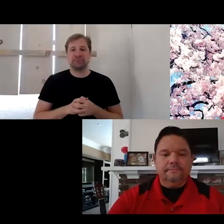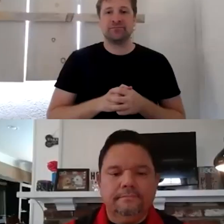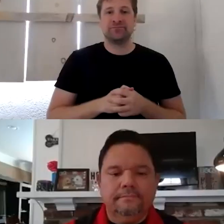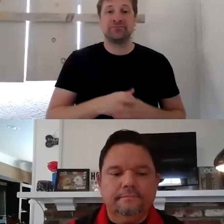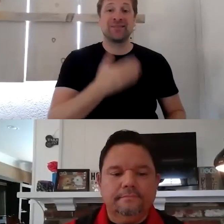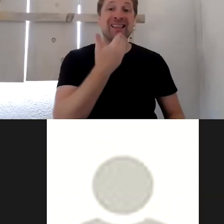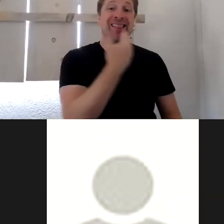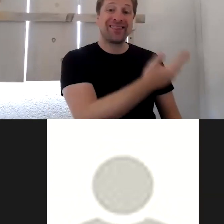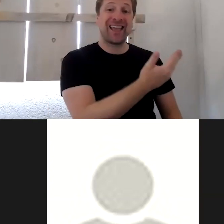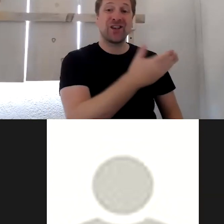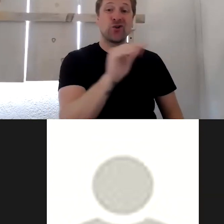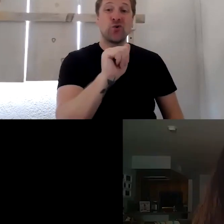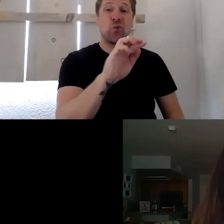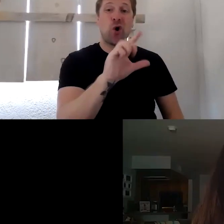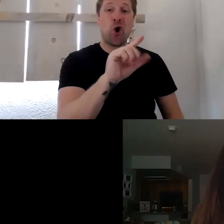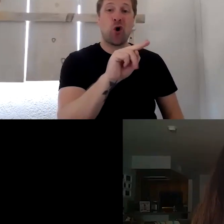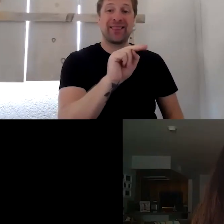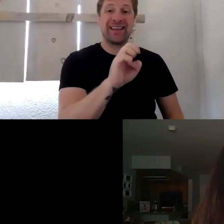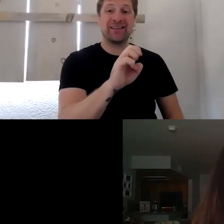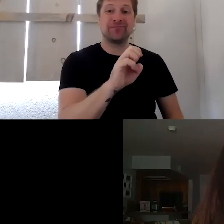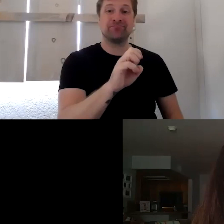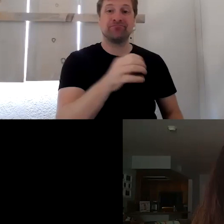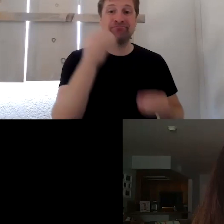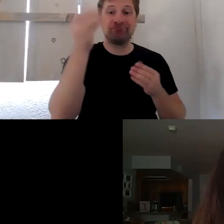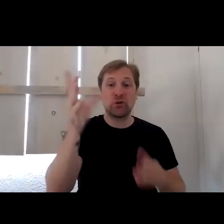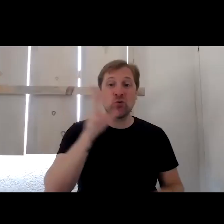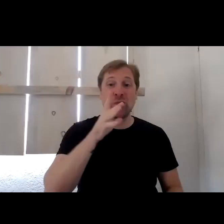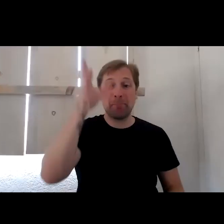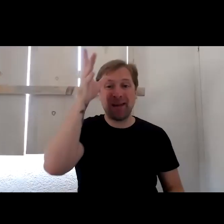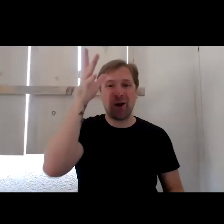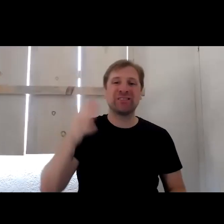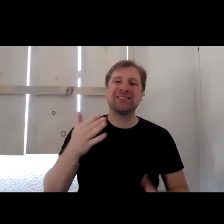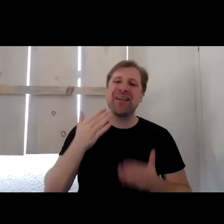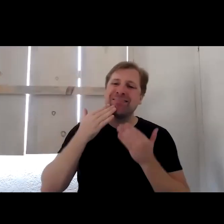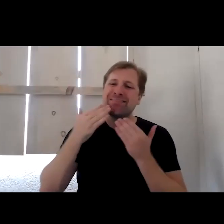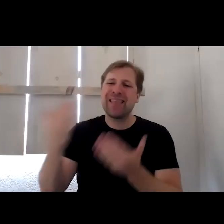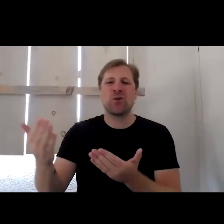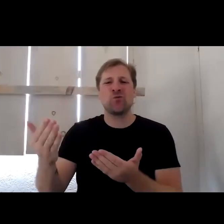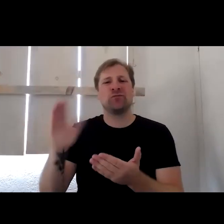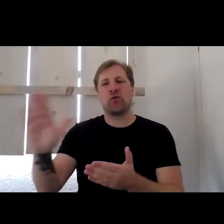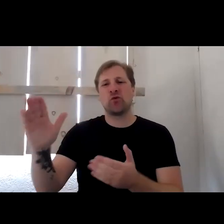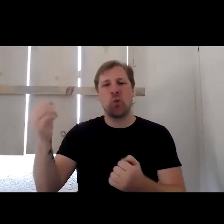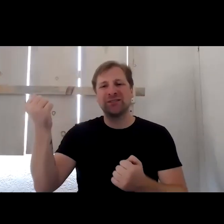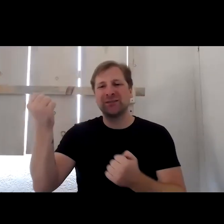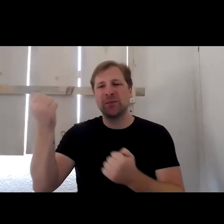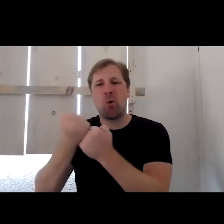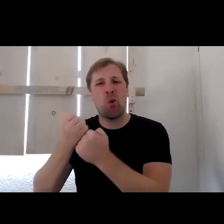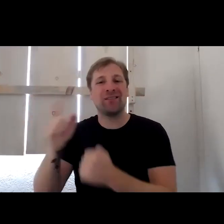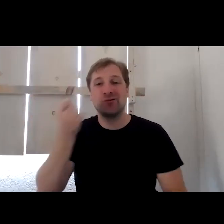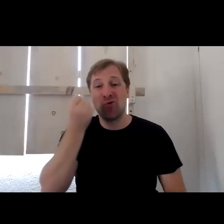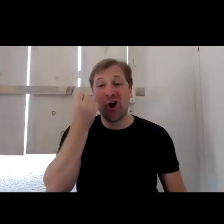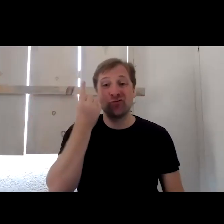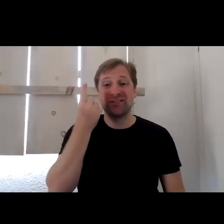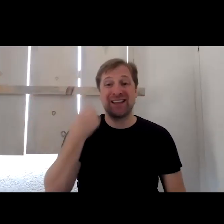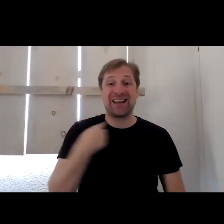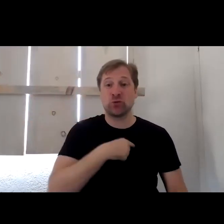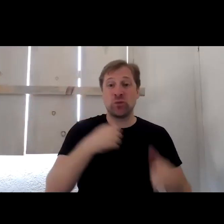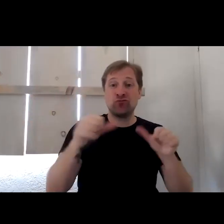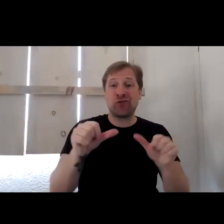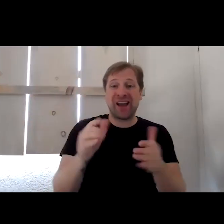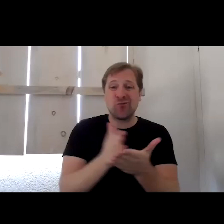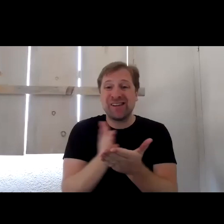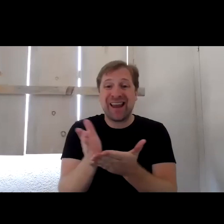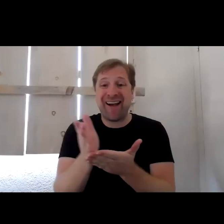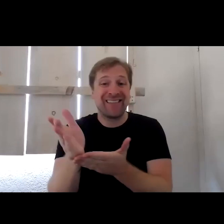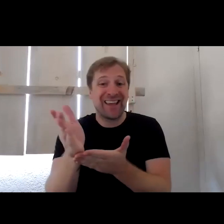Thank you, Arlene. To our parents, thank you so much for all your support and understanding as we all try to